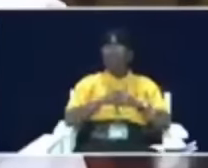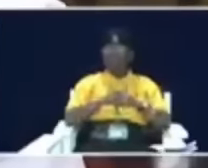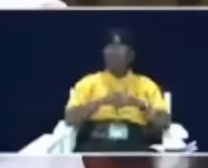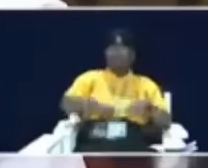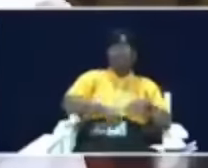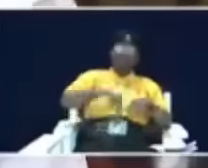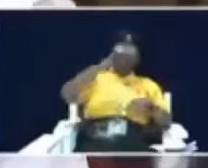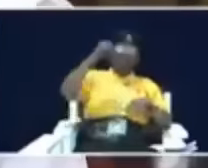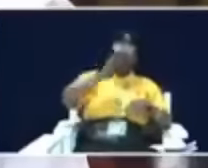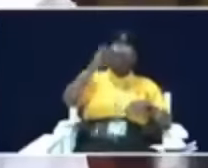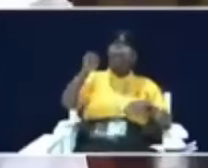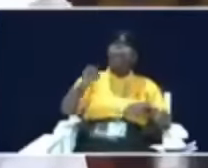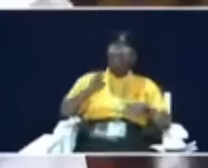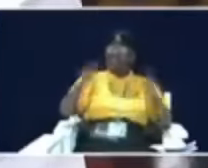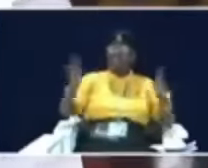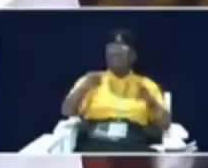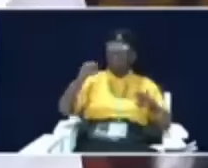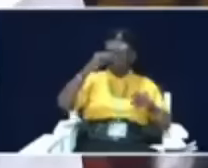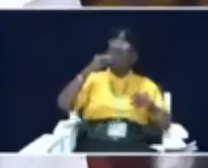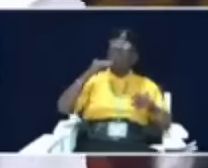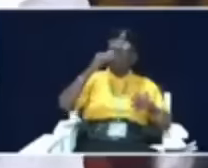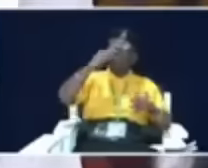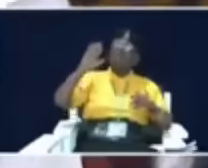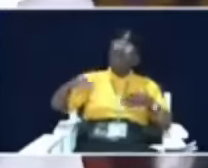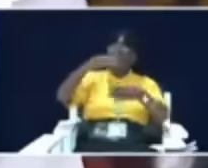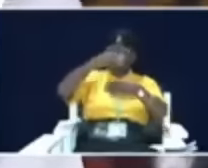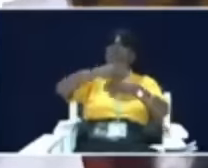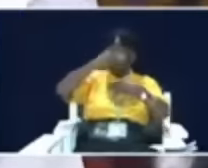Pride is a terrible wall.